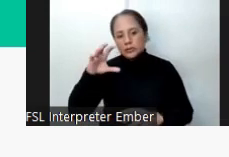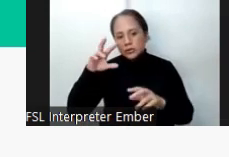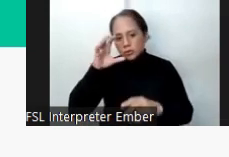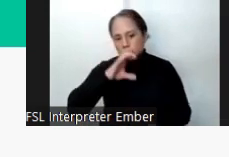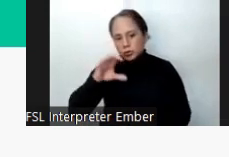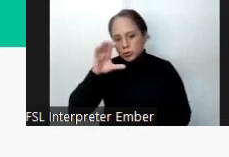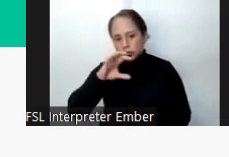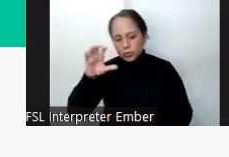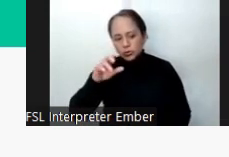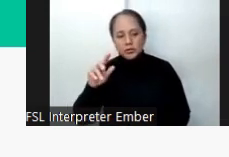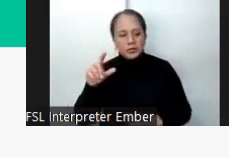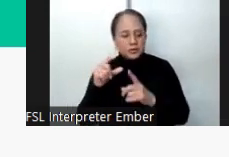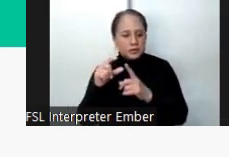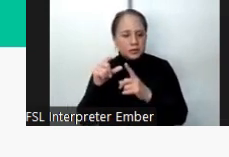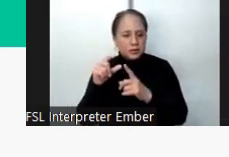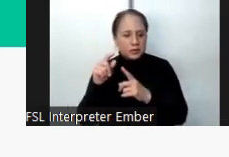keywords.